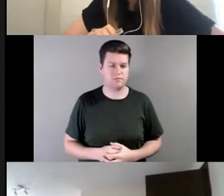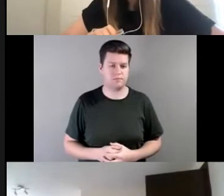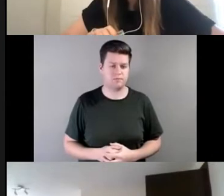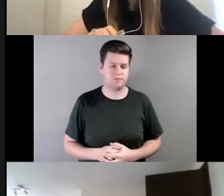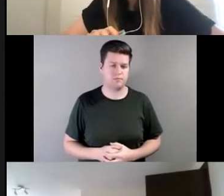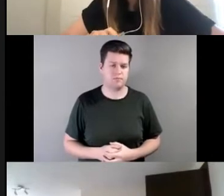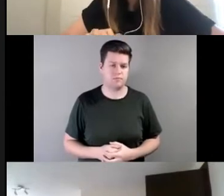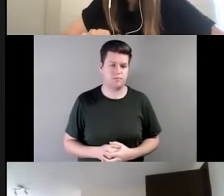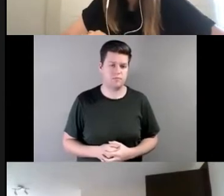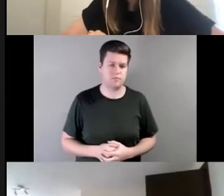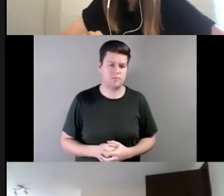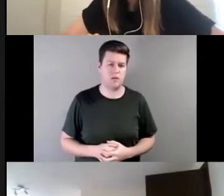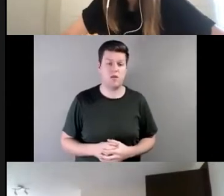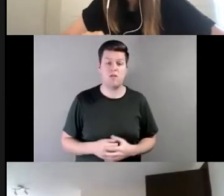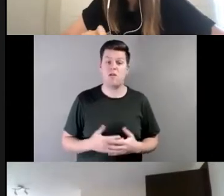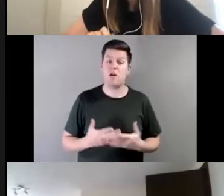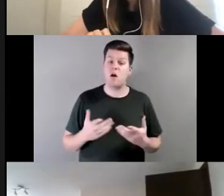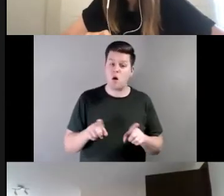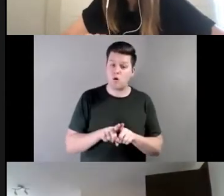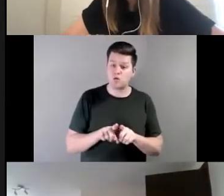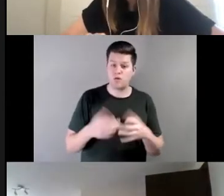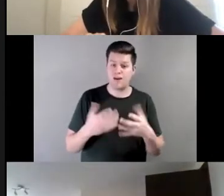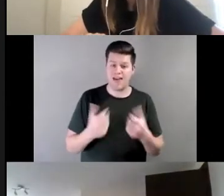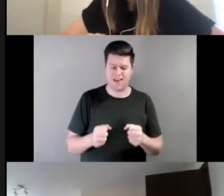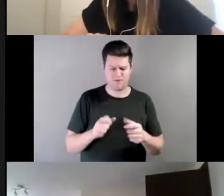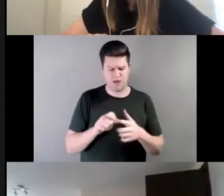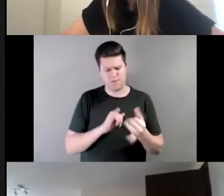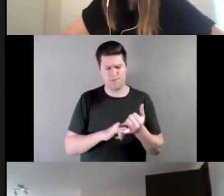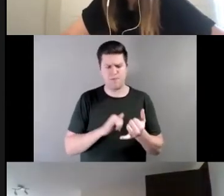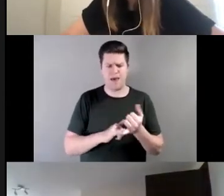prove they're over 18, there's a pass logo on the card.